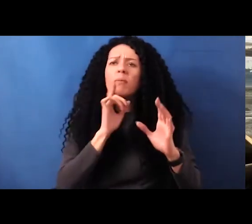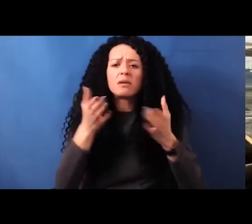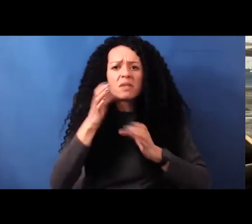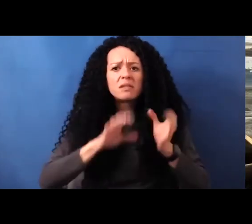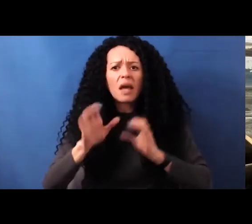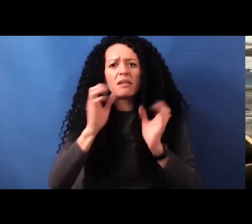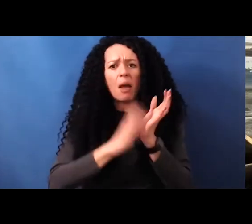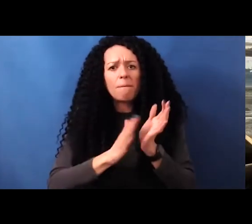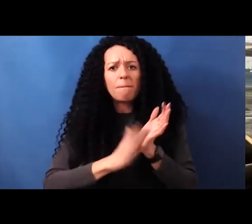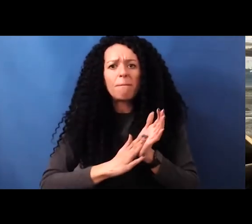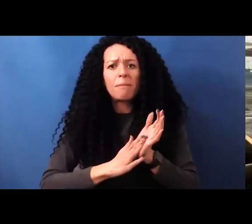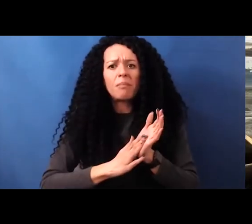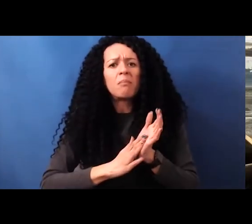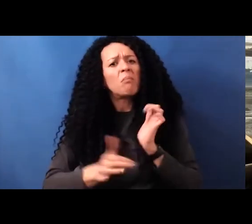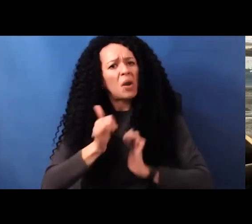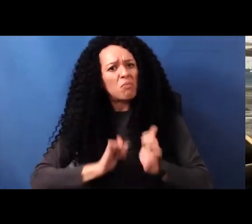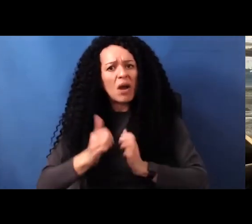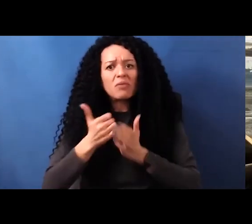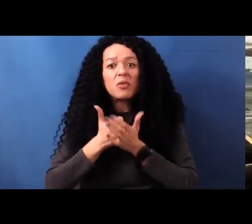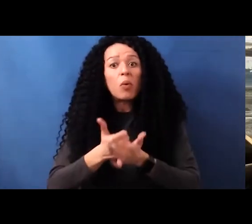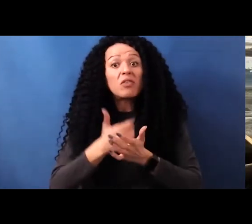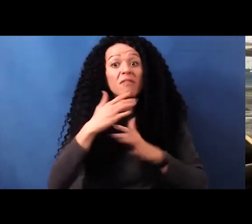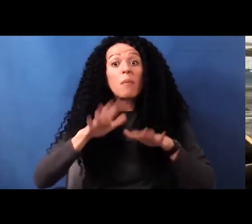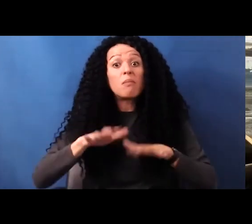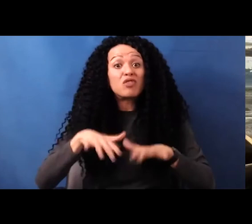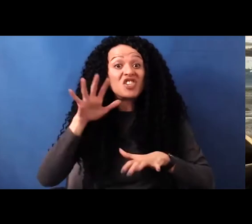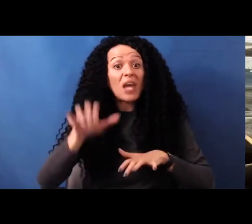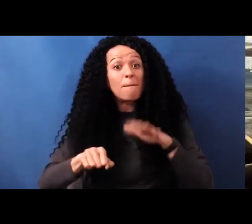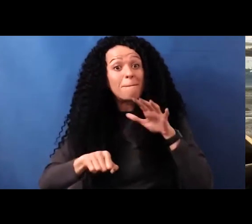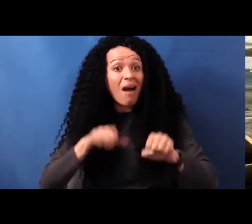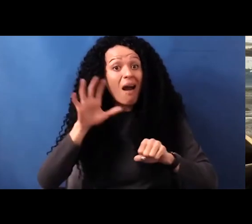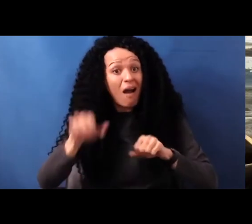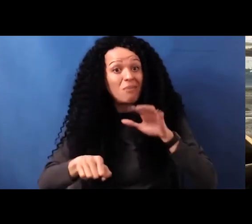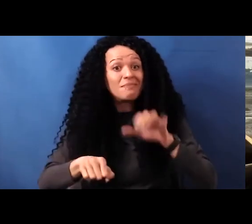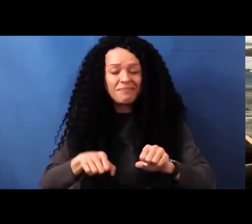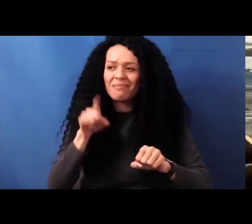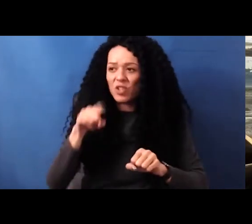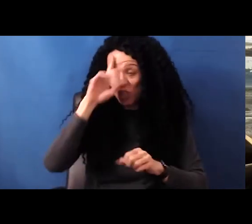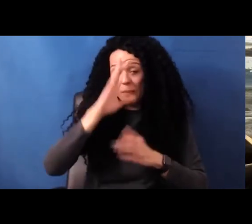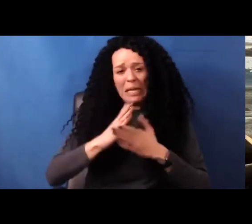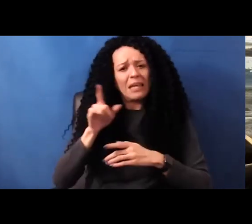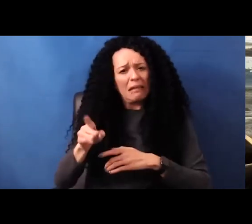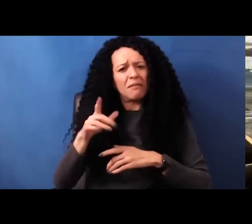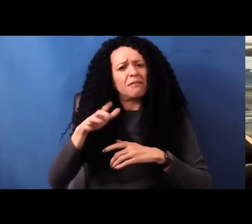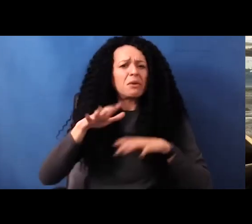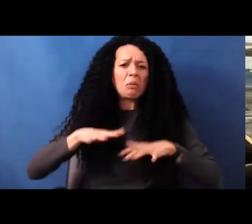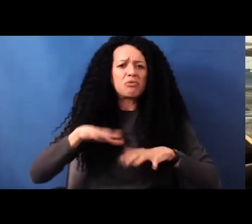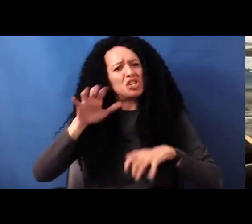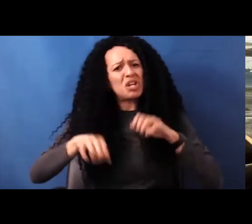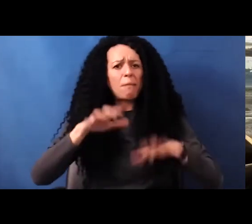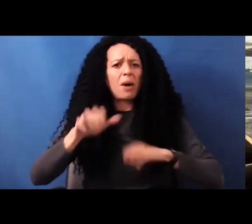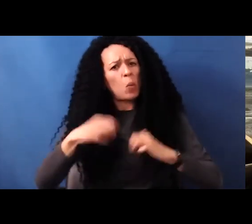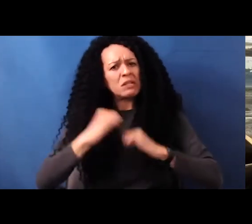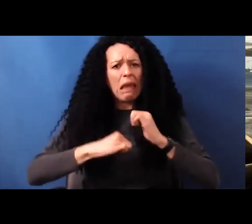mother, and a proud supporter of the British Empire as the engine for progress in the world.